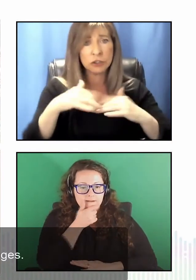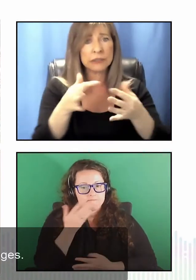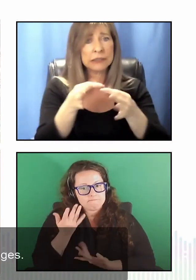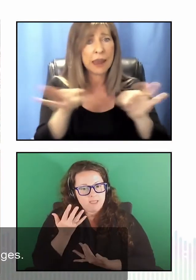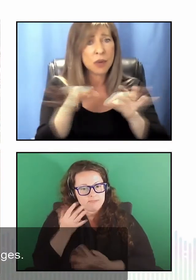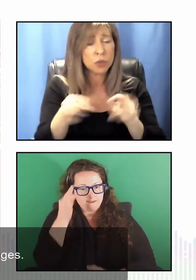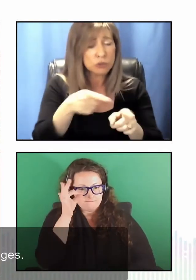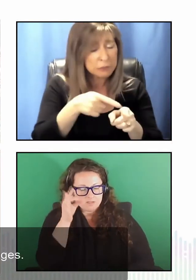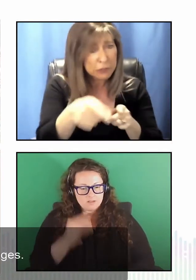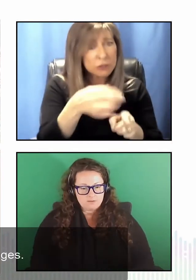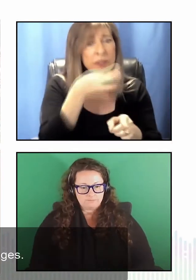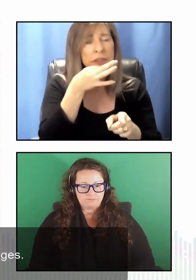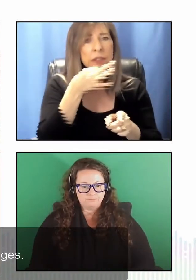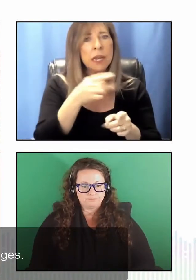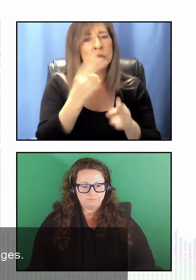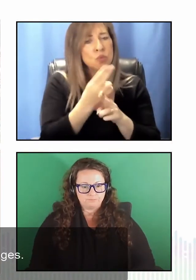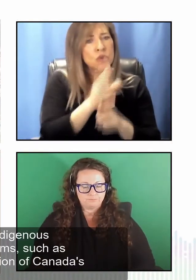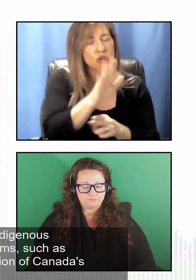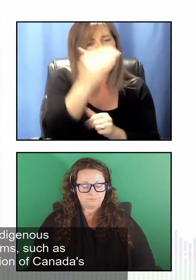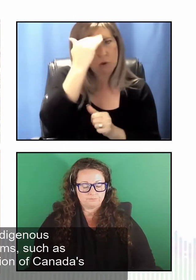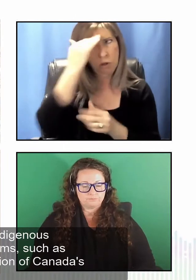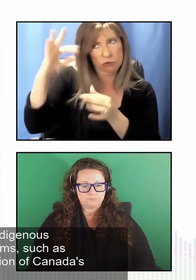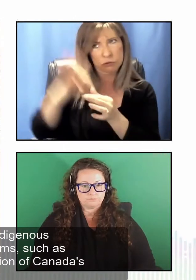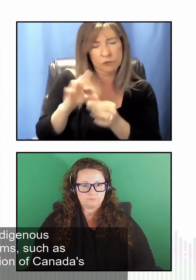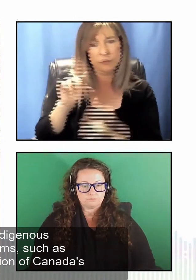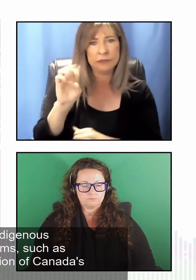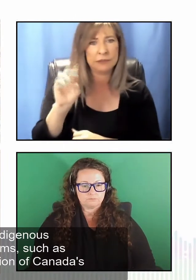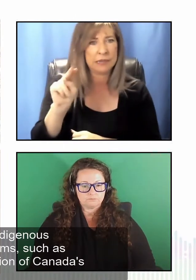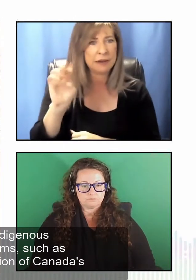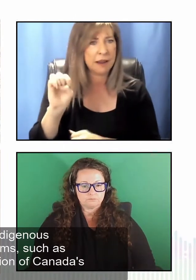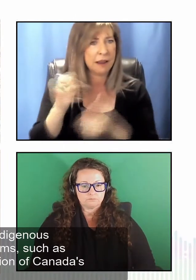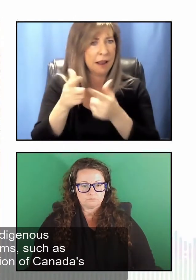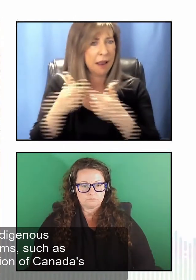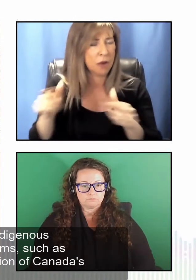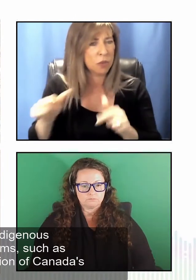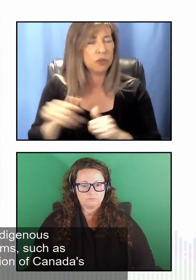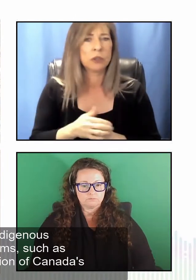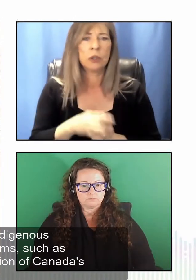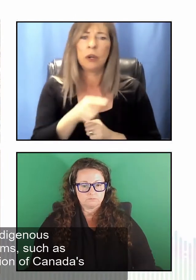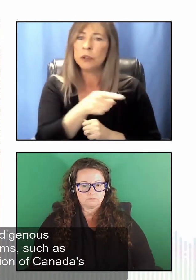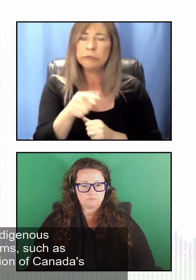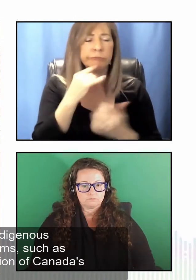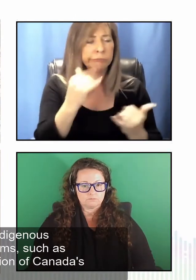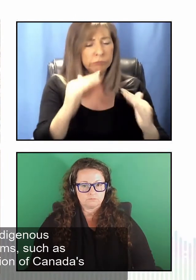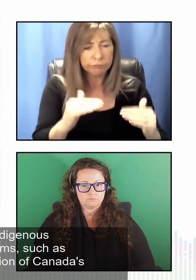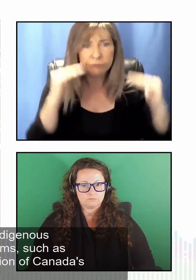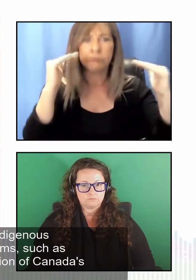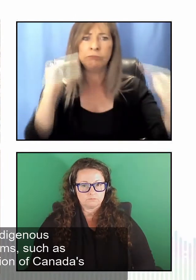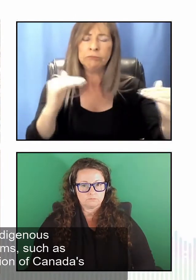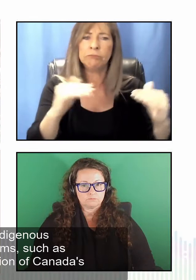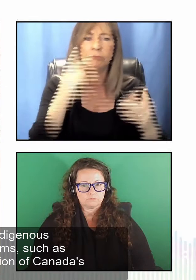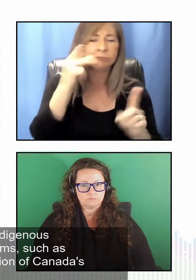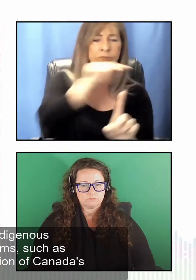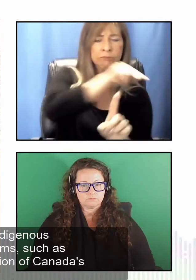her knowledge of Dene languages. She has advanced the astute perspectives Indigenous leadership can bring to complex